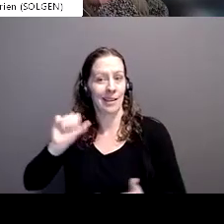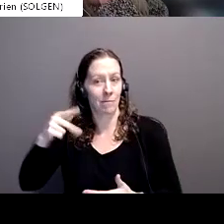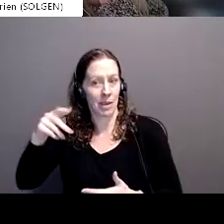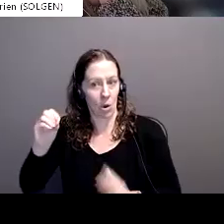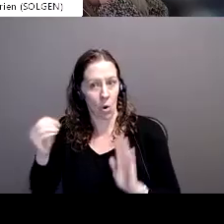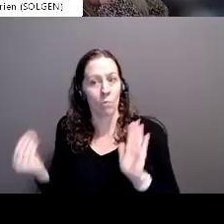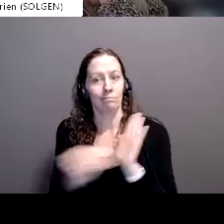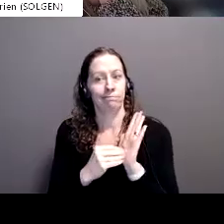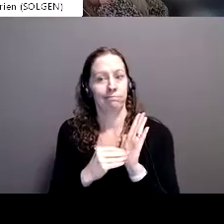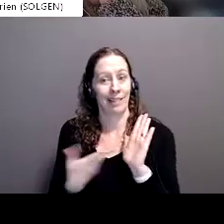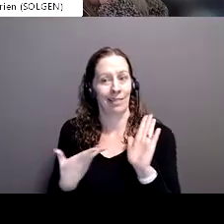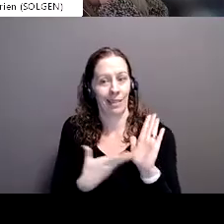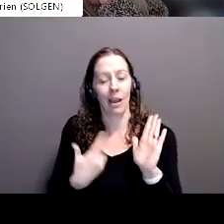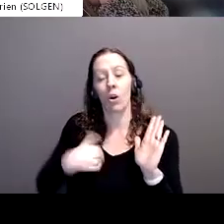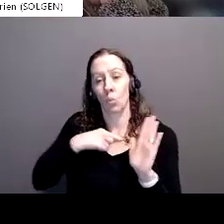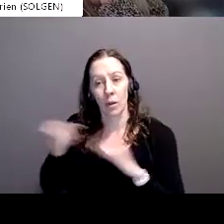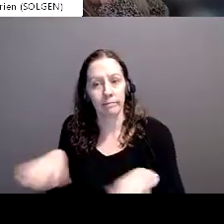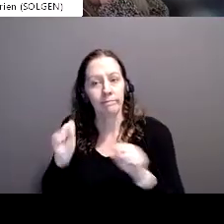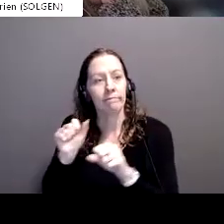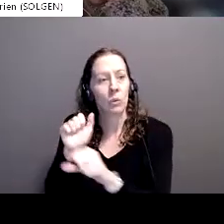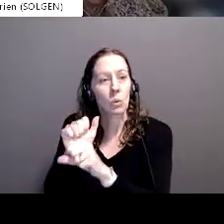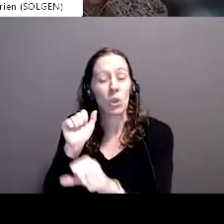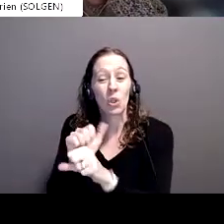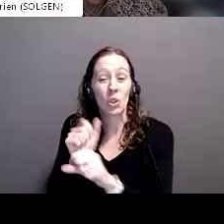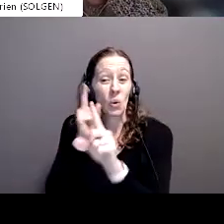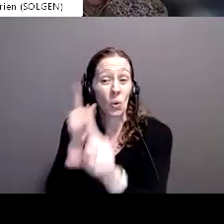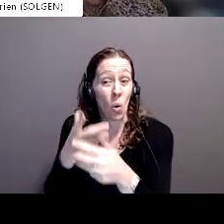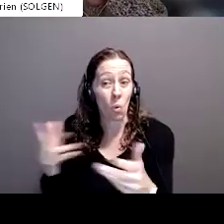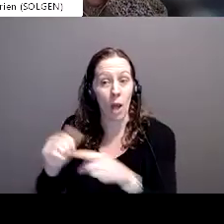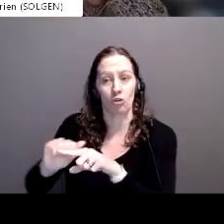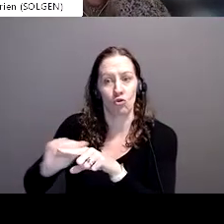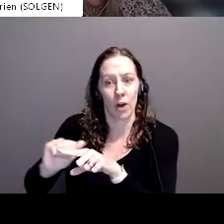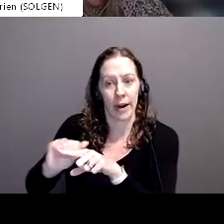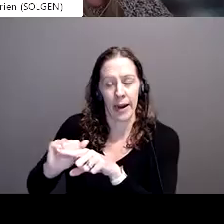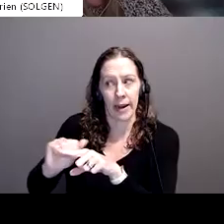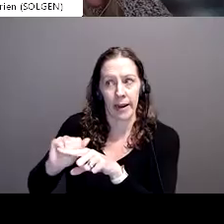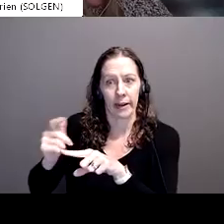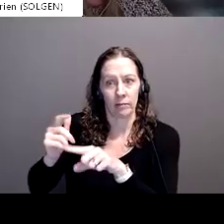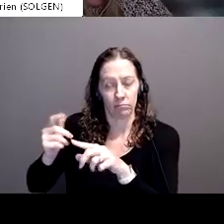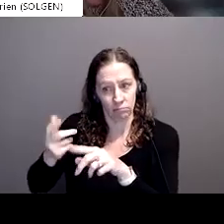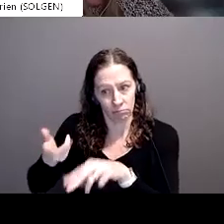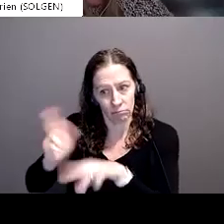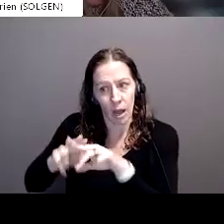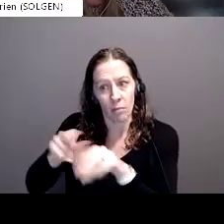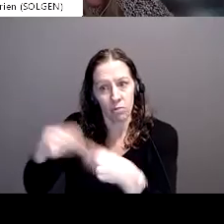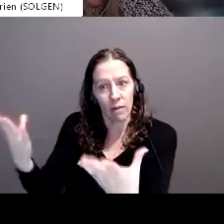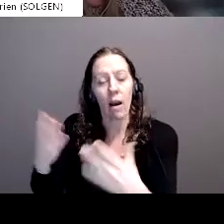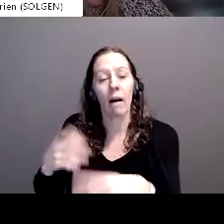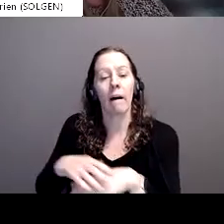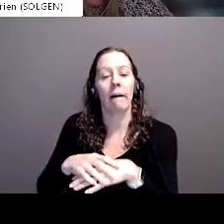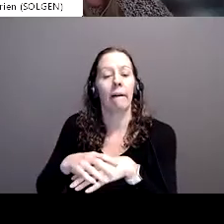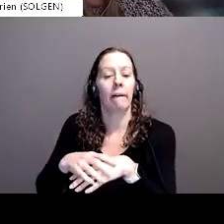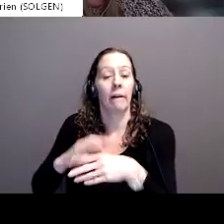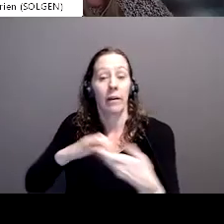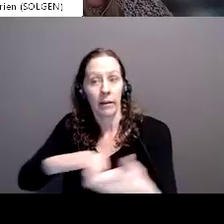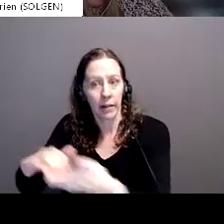work, obviously, in trying to increase that training, the collaboration, risk assessments. So when working